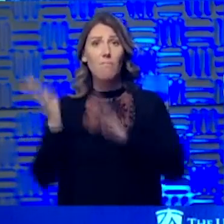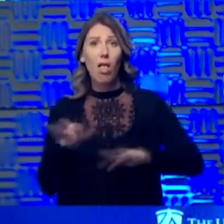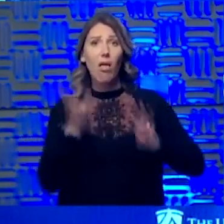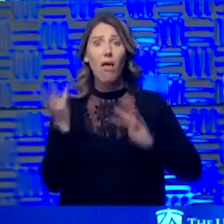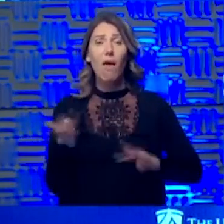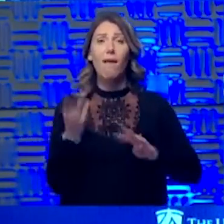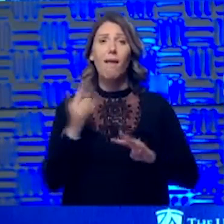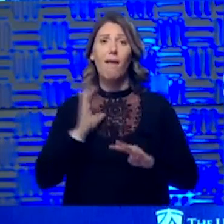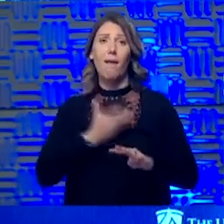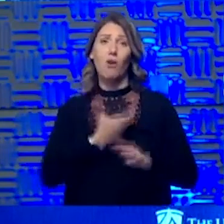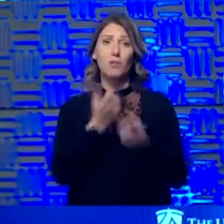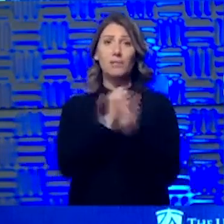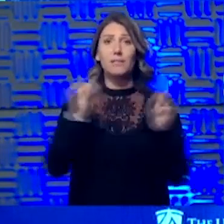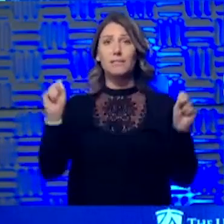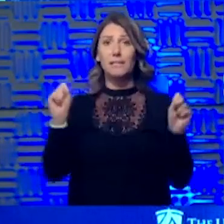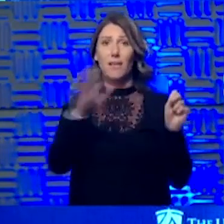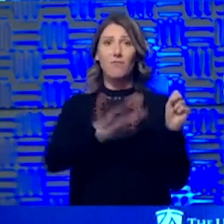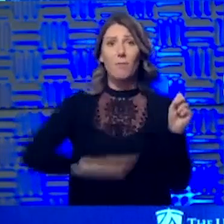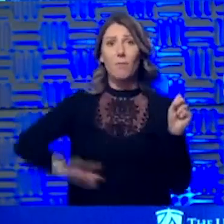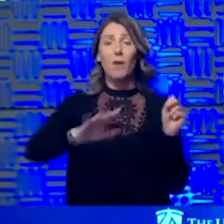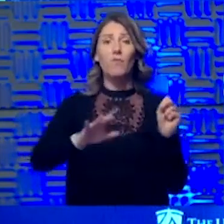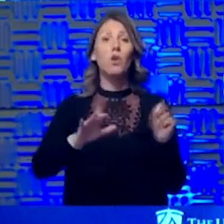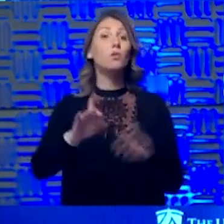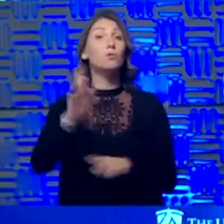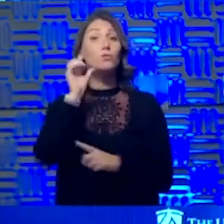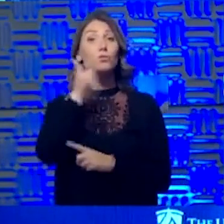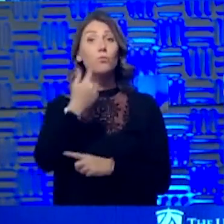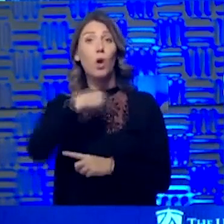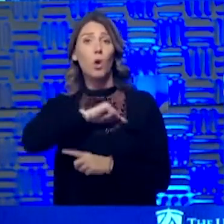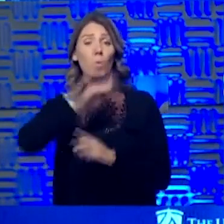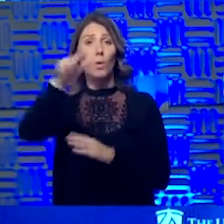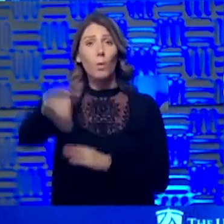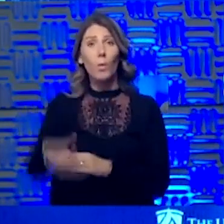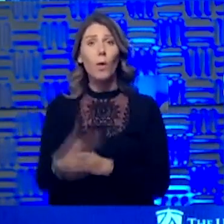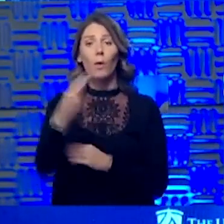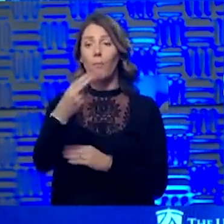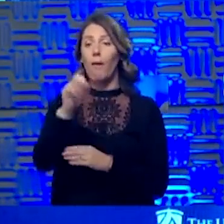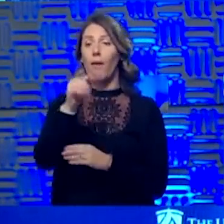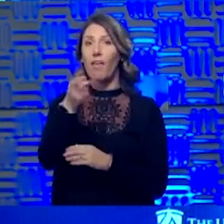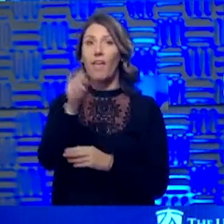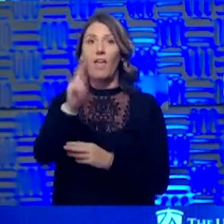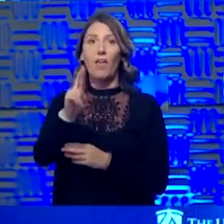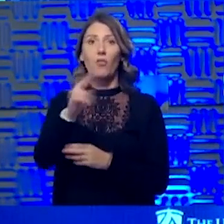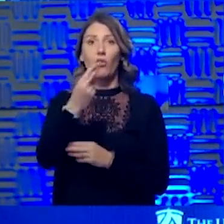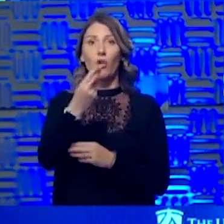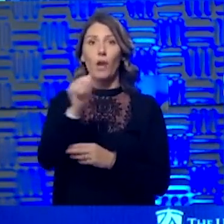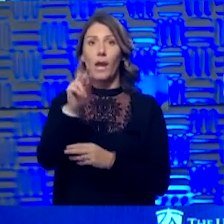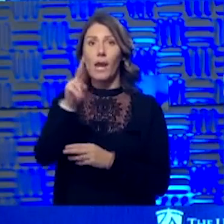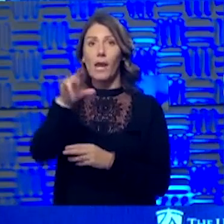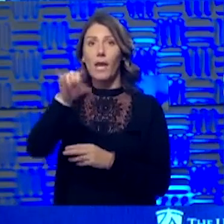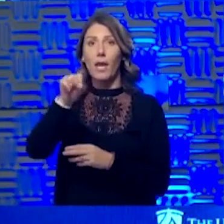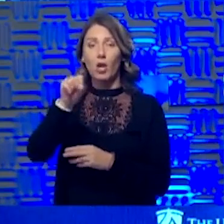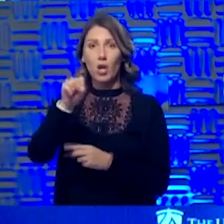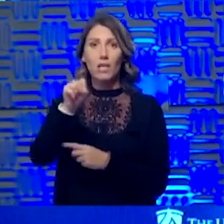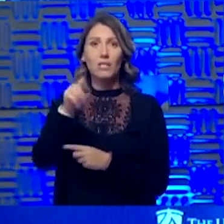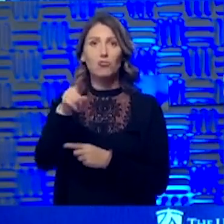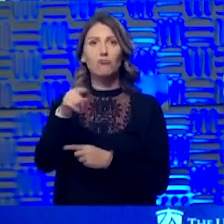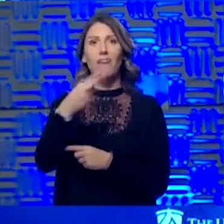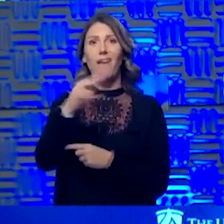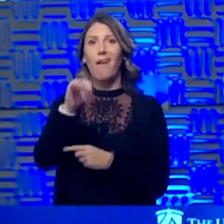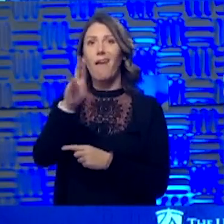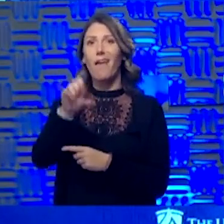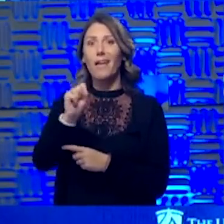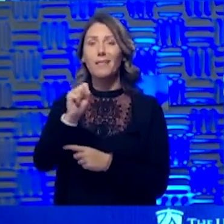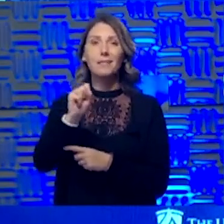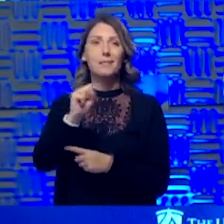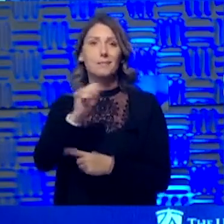think that'll be our challenge. So tomorrow, we welcome in Heather Harris and from our Hayes Medical Campus, Christian